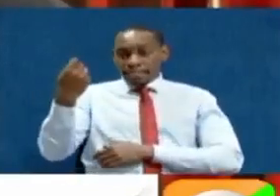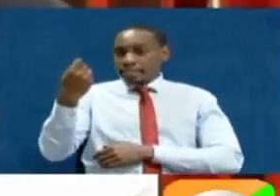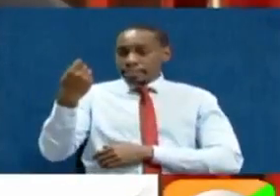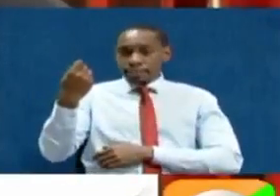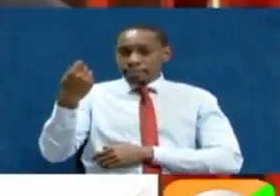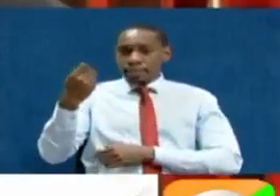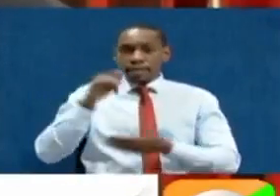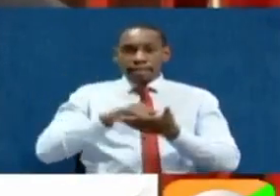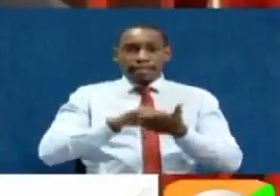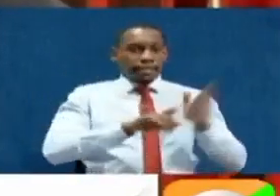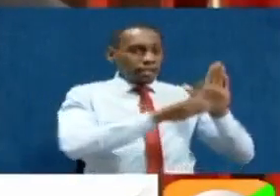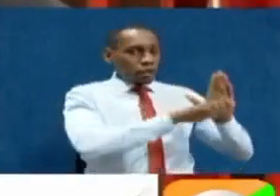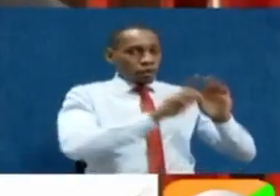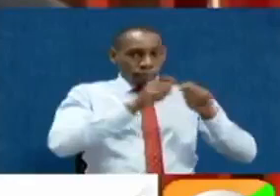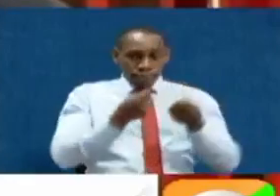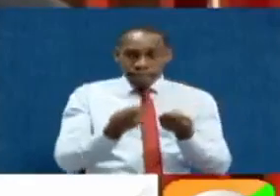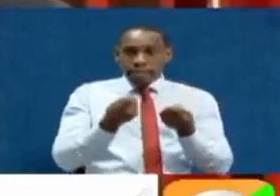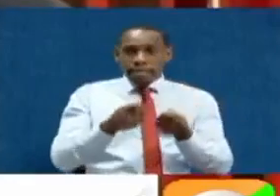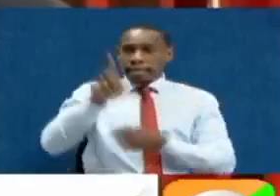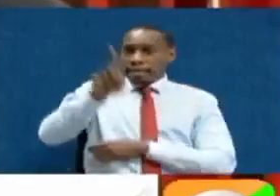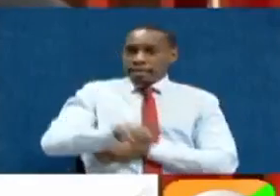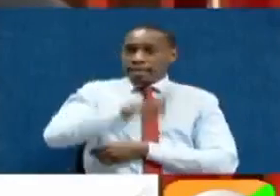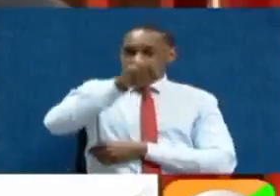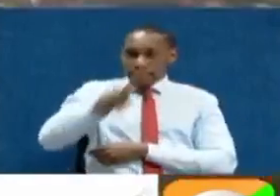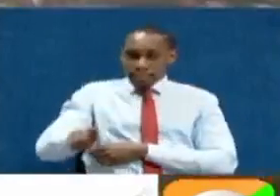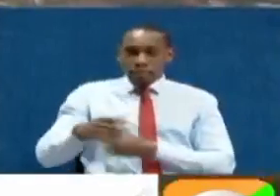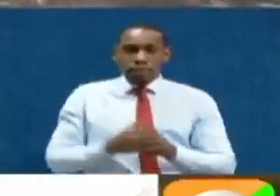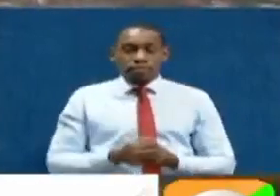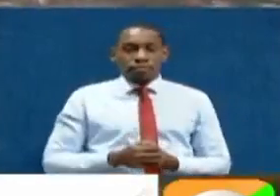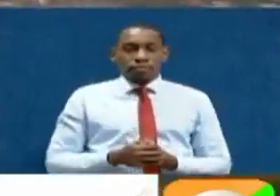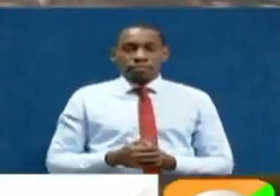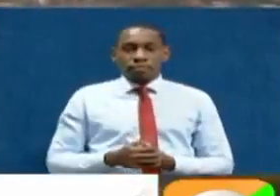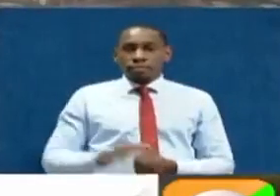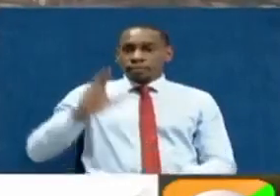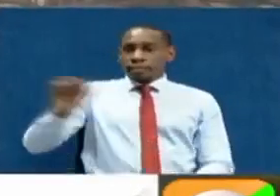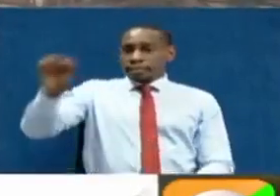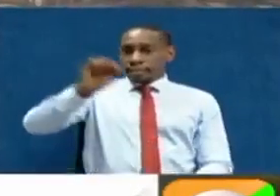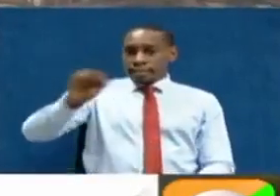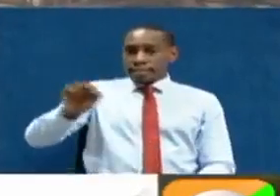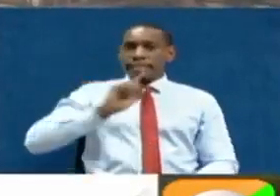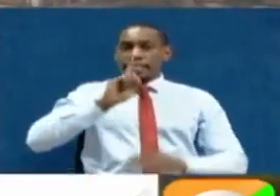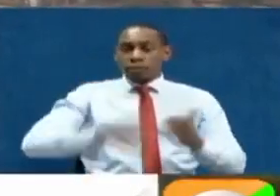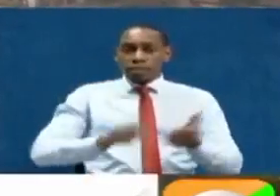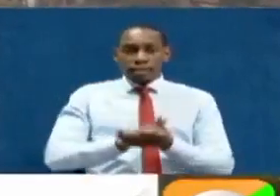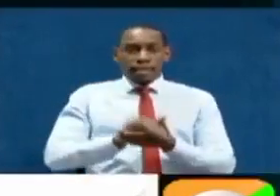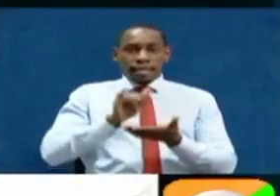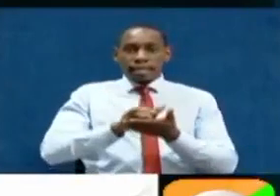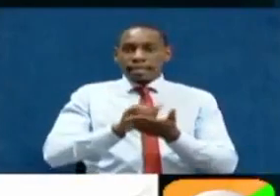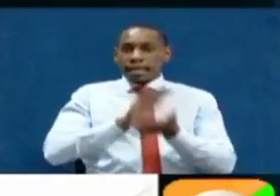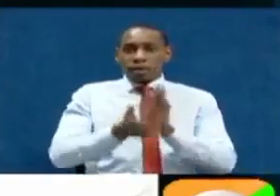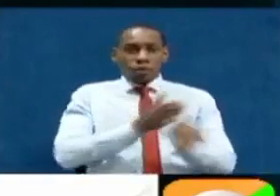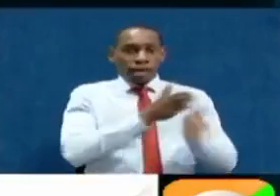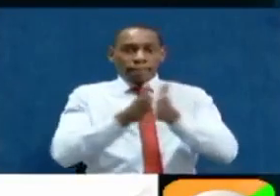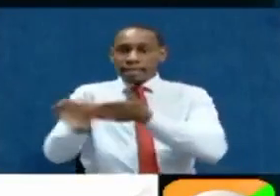is illegal, invalid, and null and void. The CS, however, says there is no